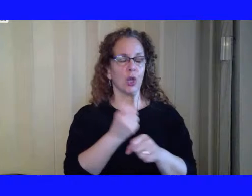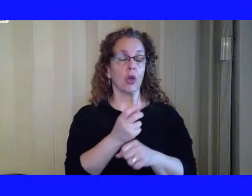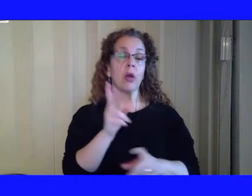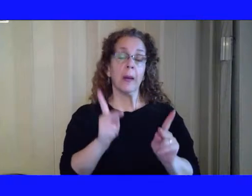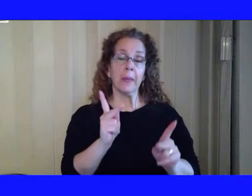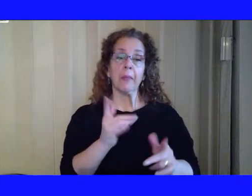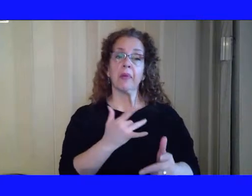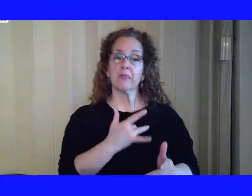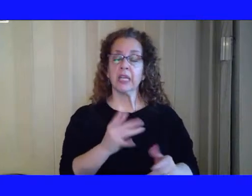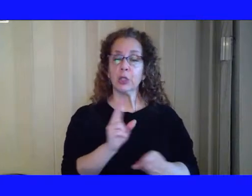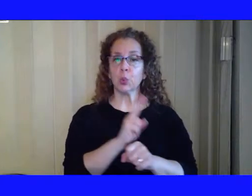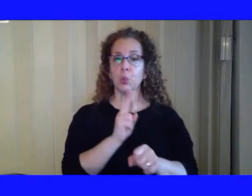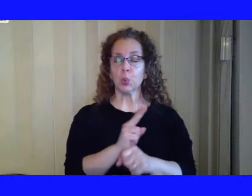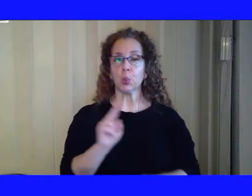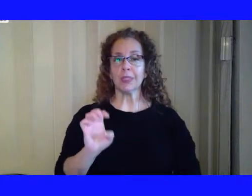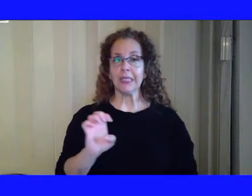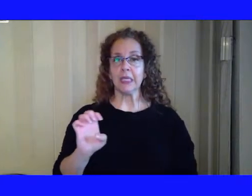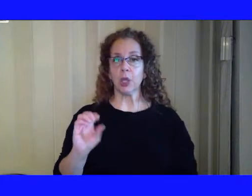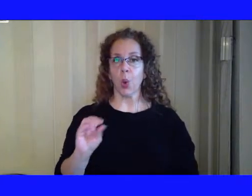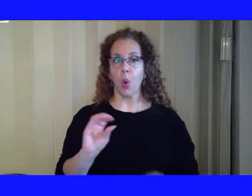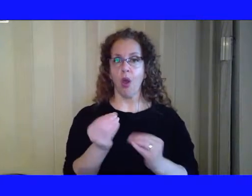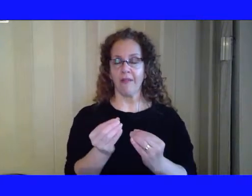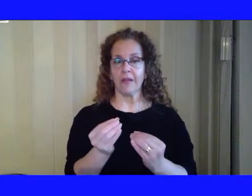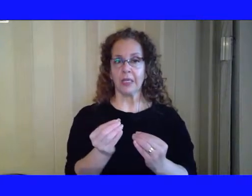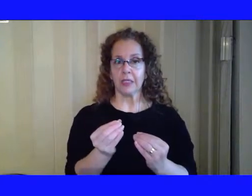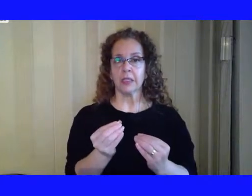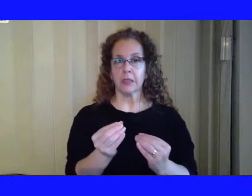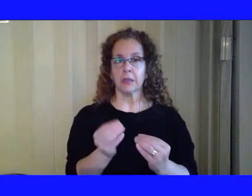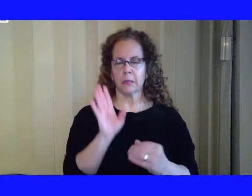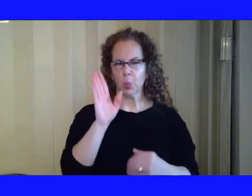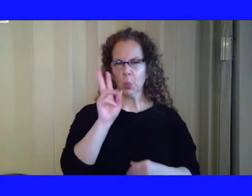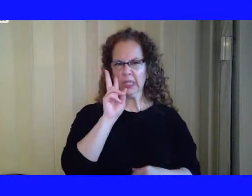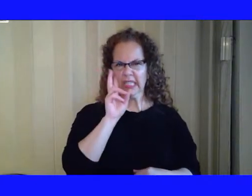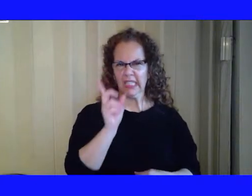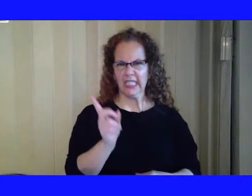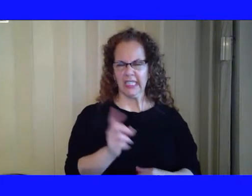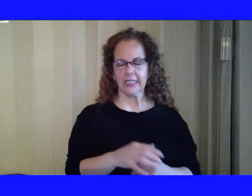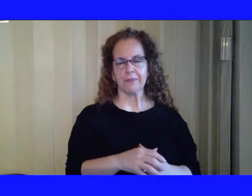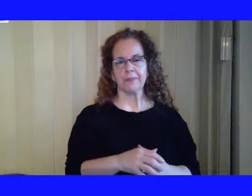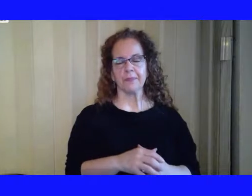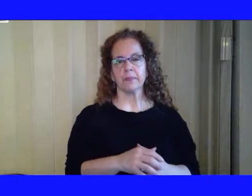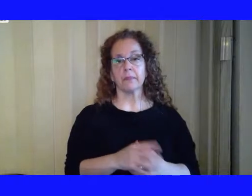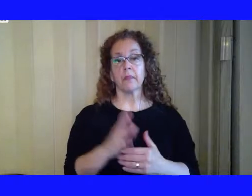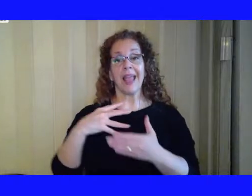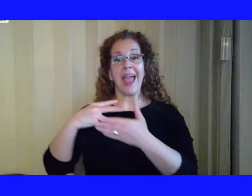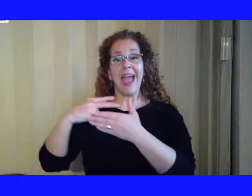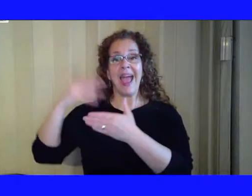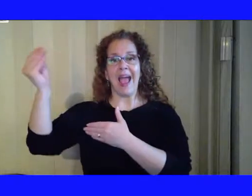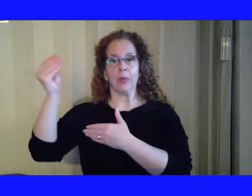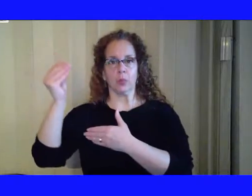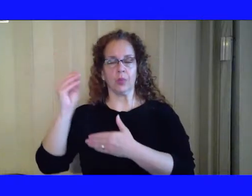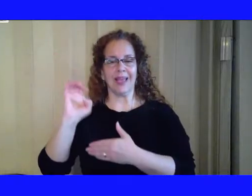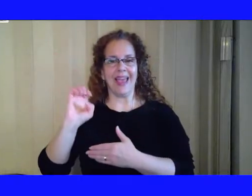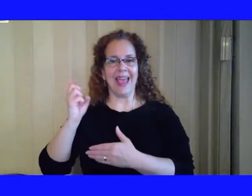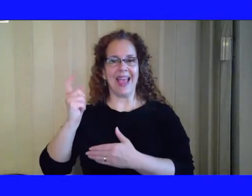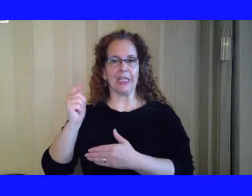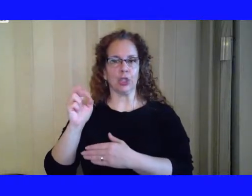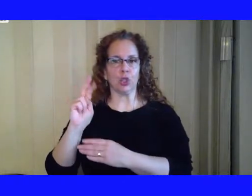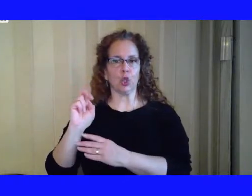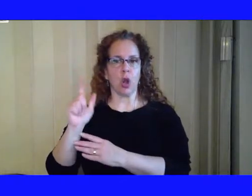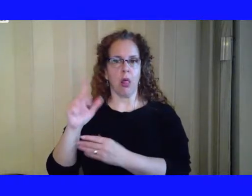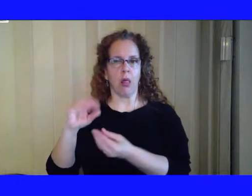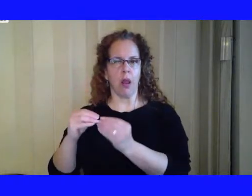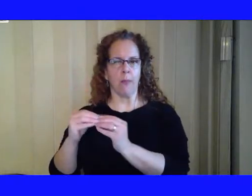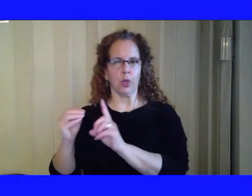to conduct a fair investigation. Next slide, please. The next slide reflects the